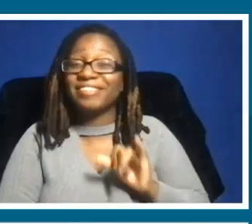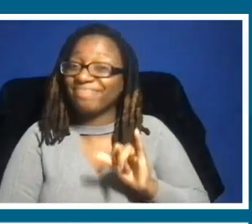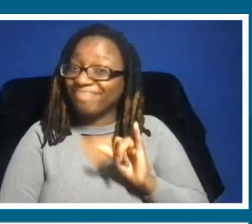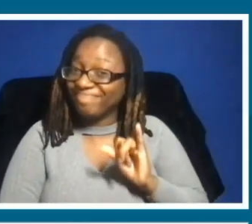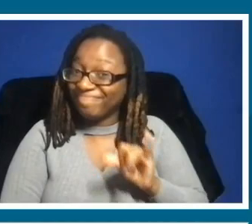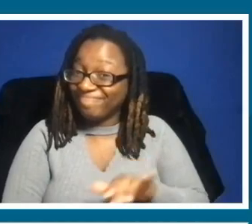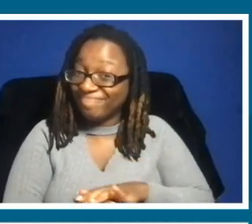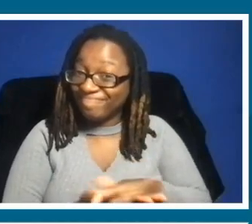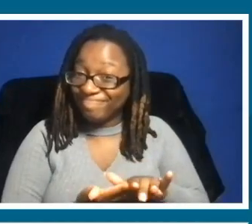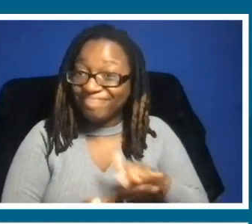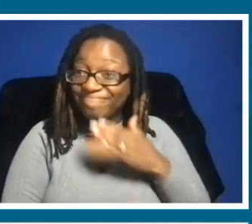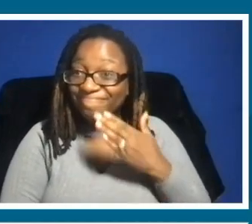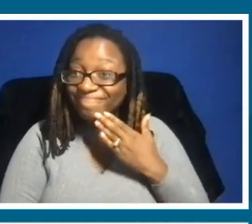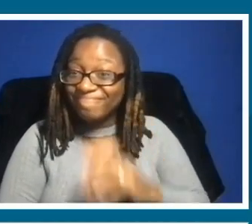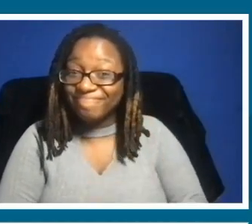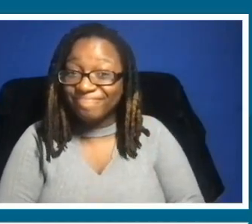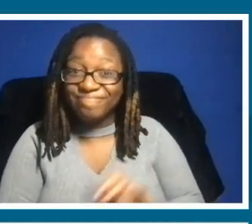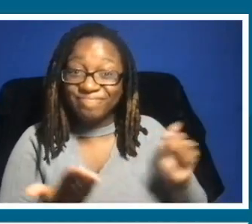about?